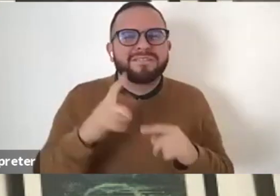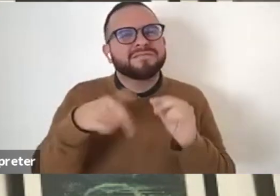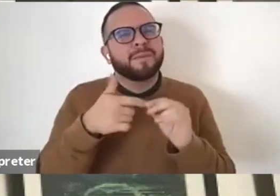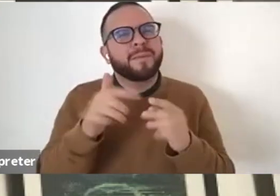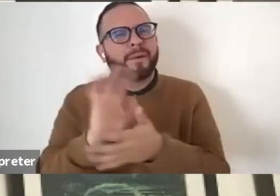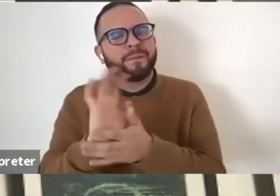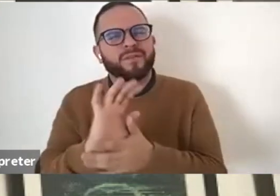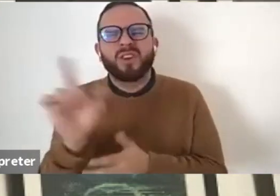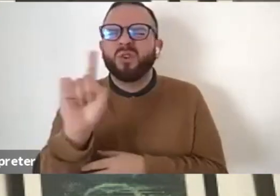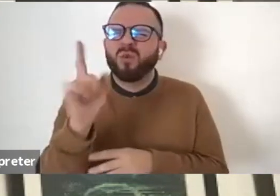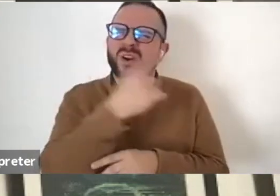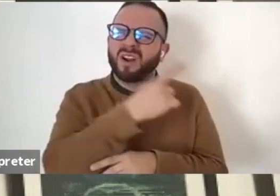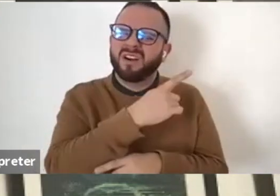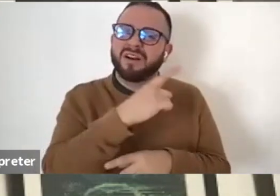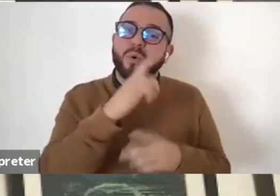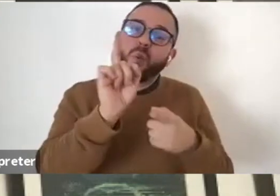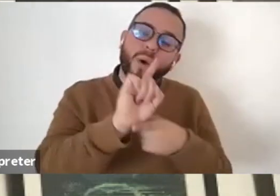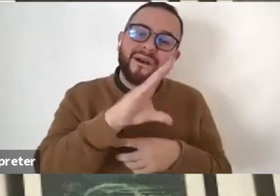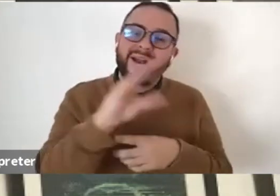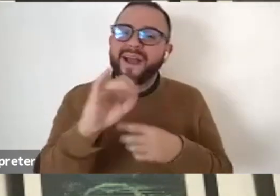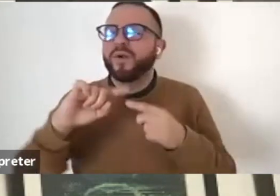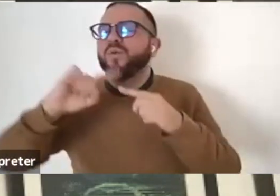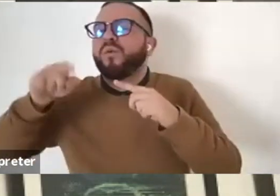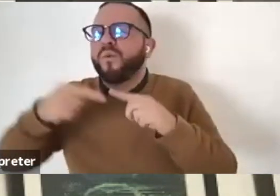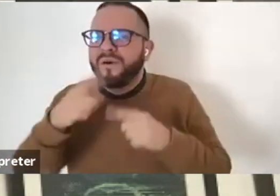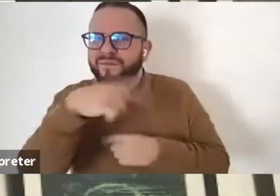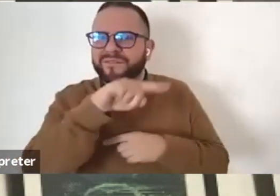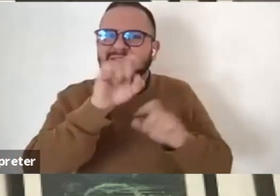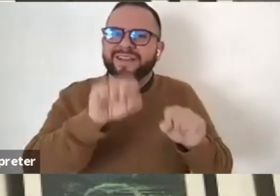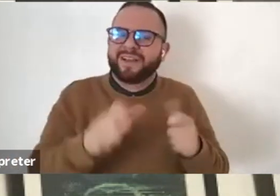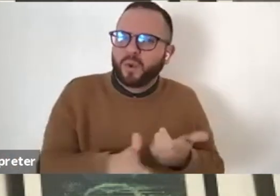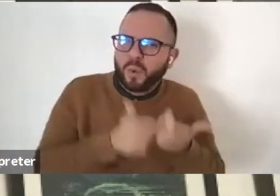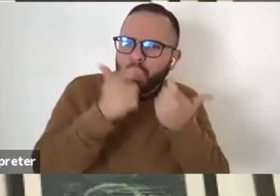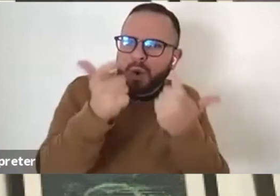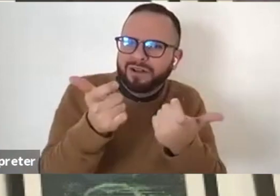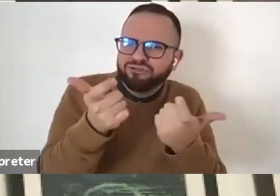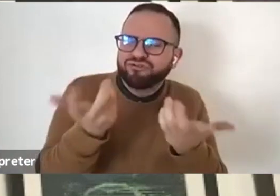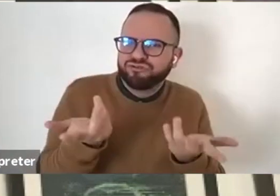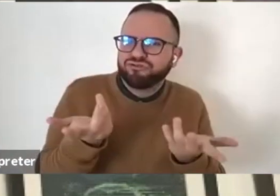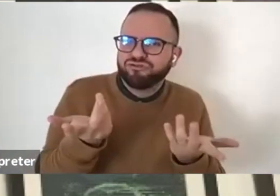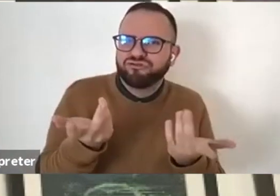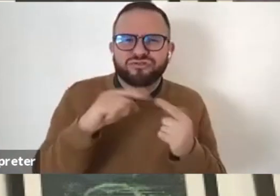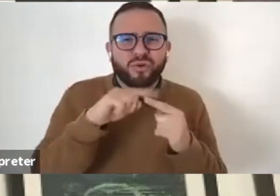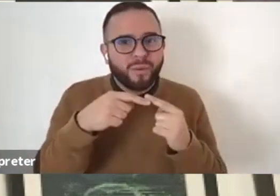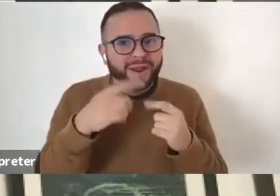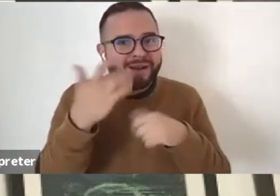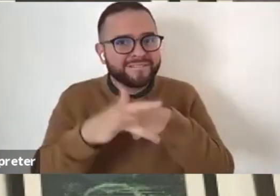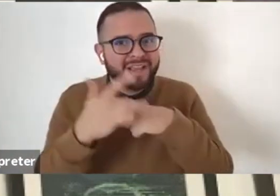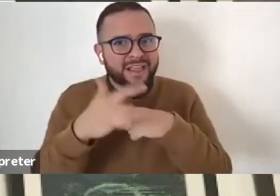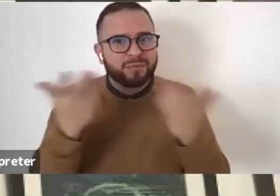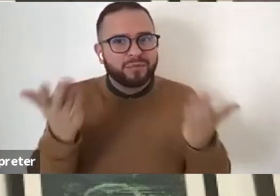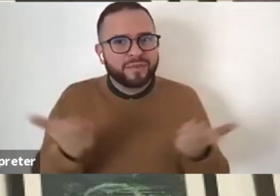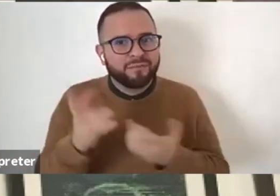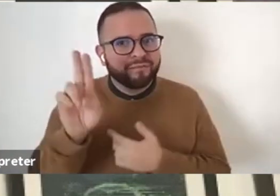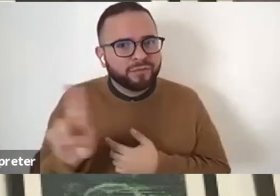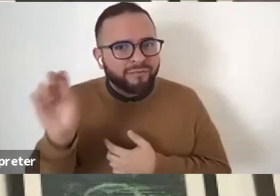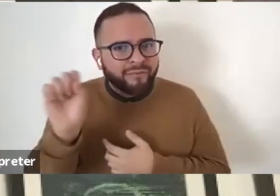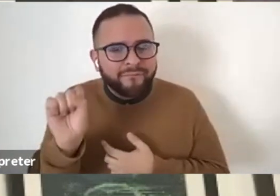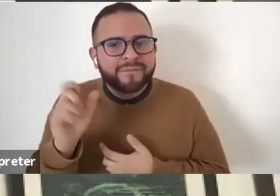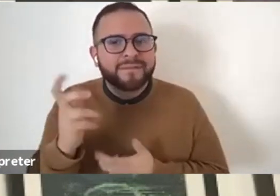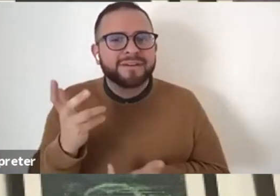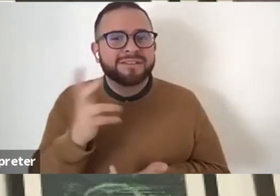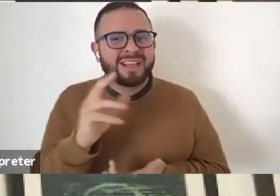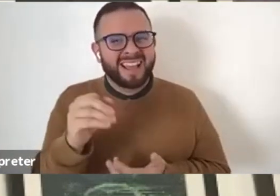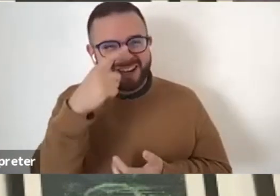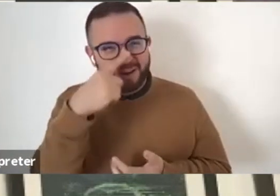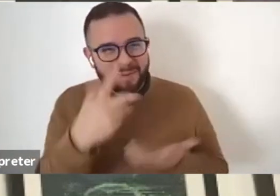when will they be able to see it? When will it be available in the United States? And give us